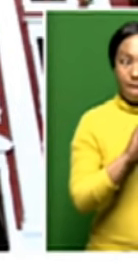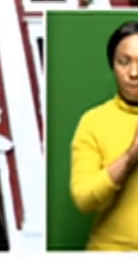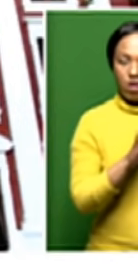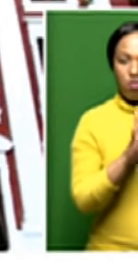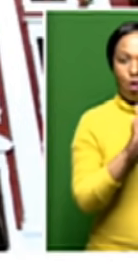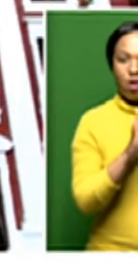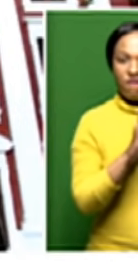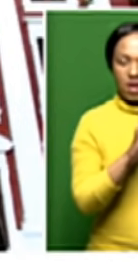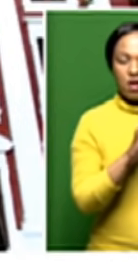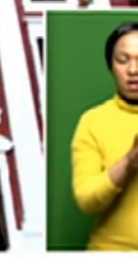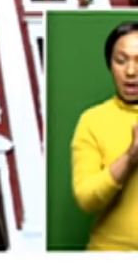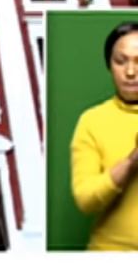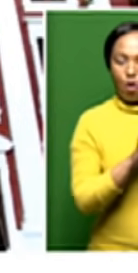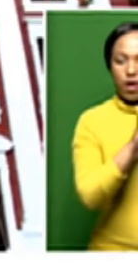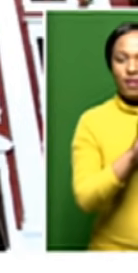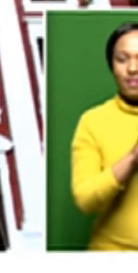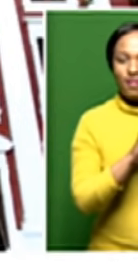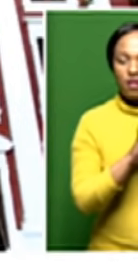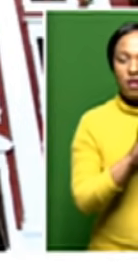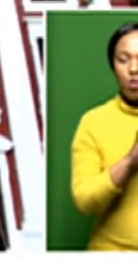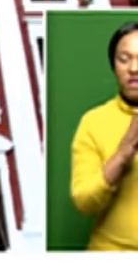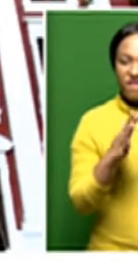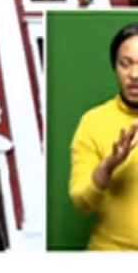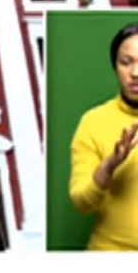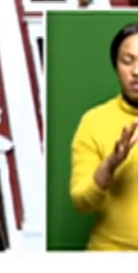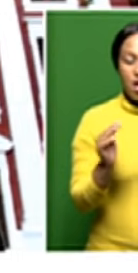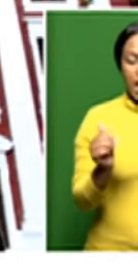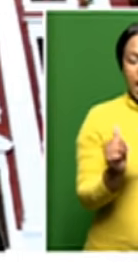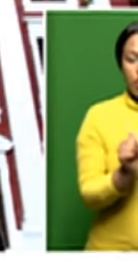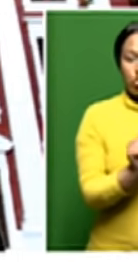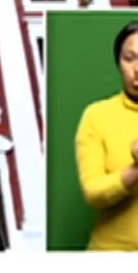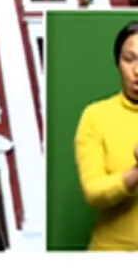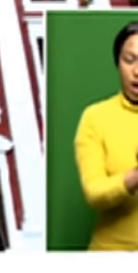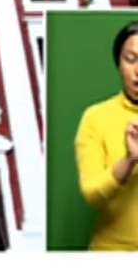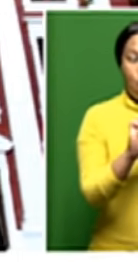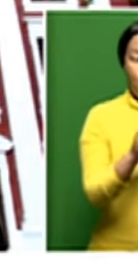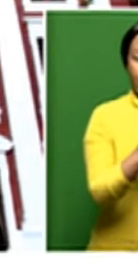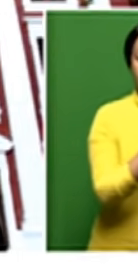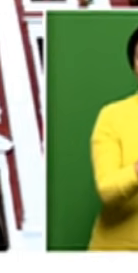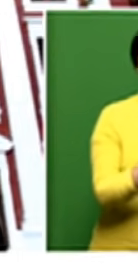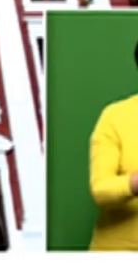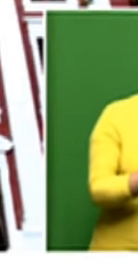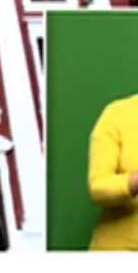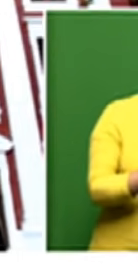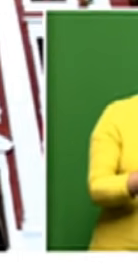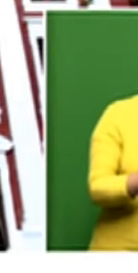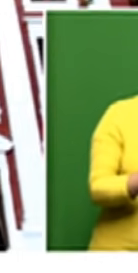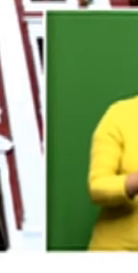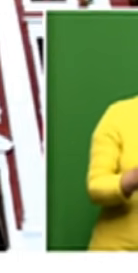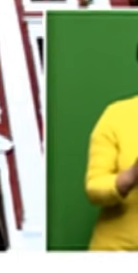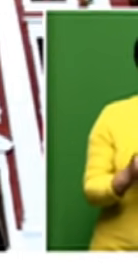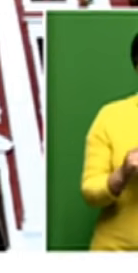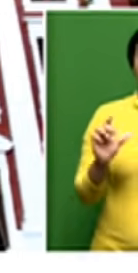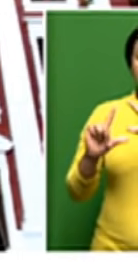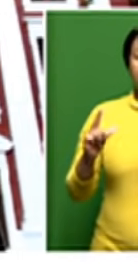we have come to a conclusion that it will be important for a joint process between the Committee of Police as well as the relevant committee